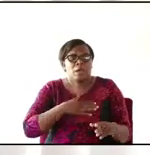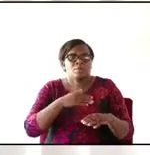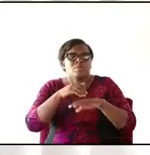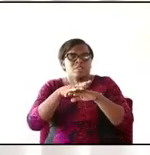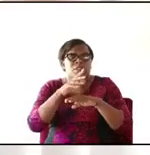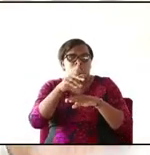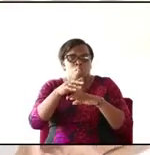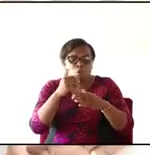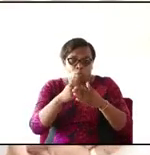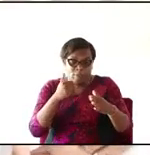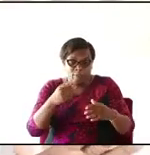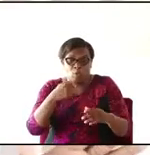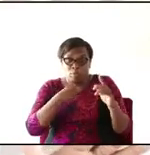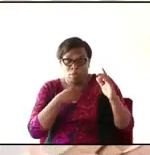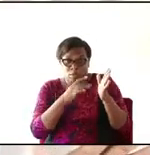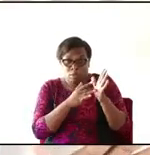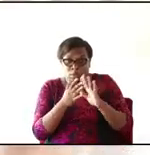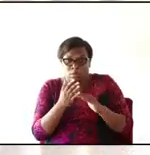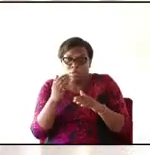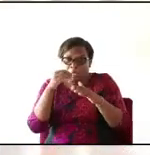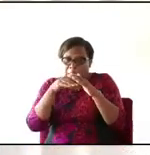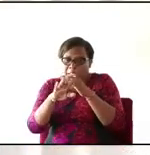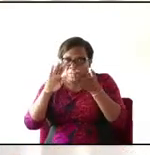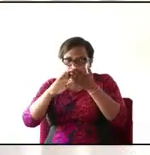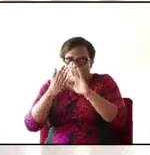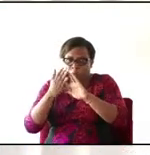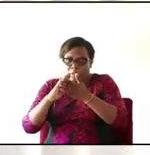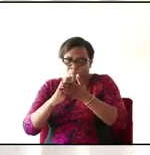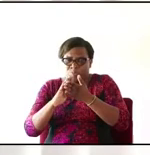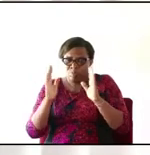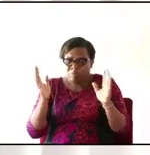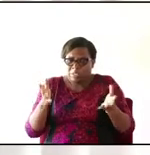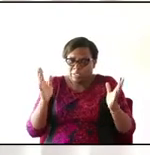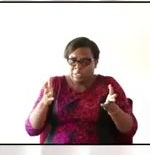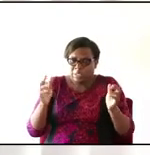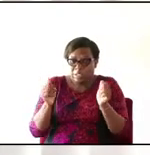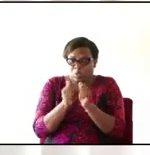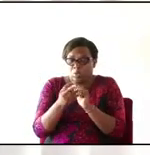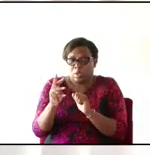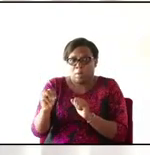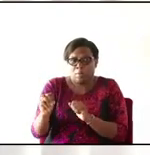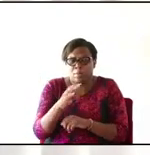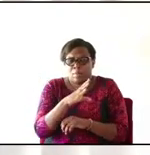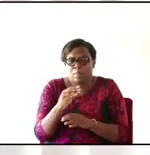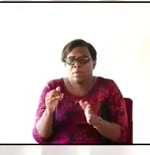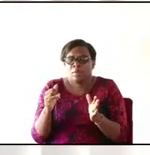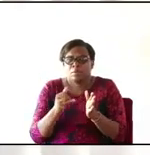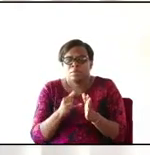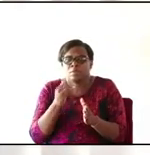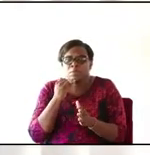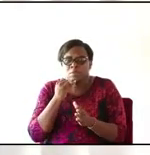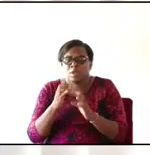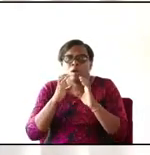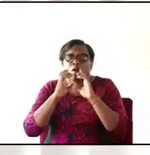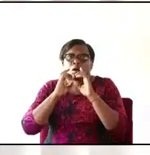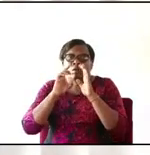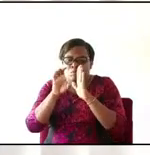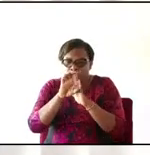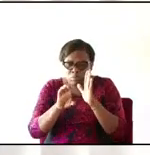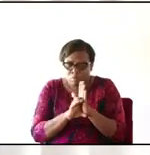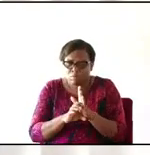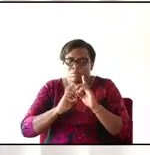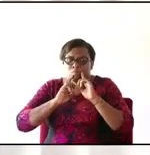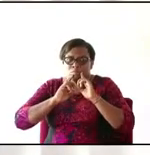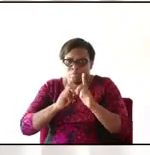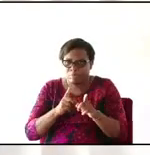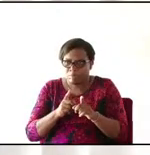of me into community. Engage your community." And it is a commandment.